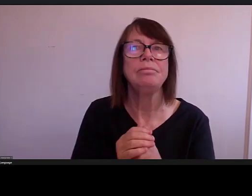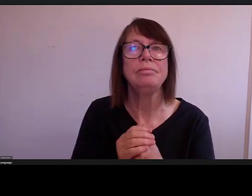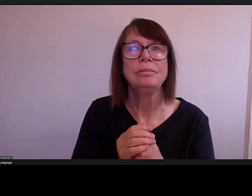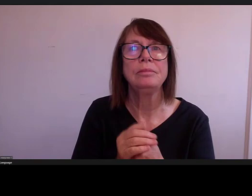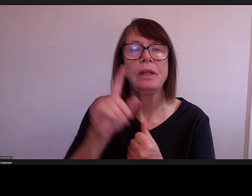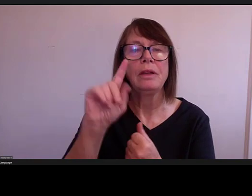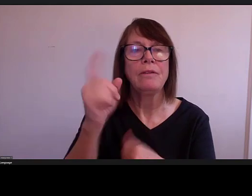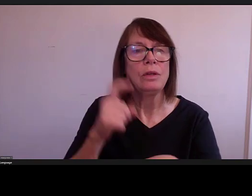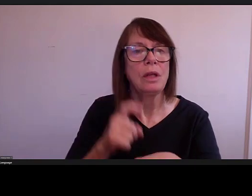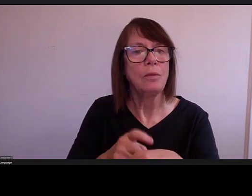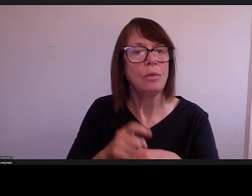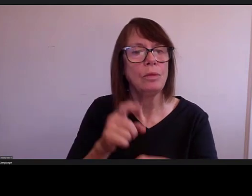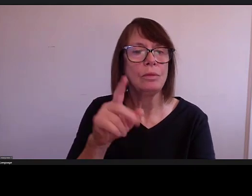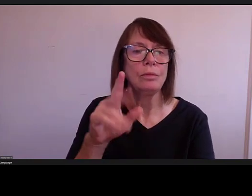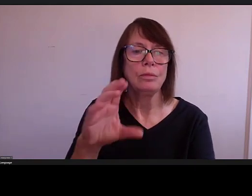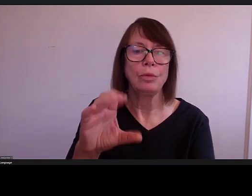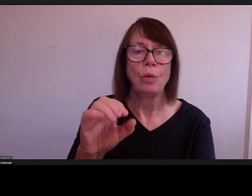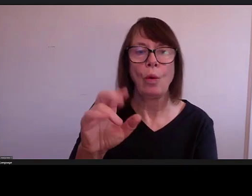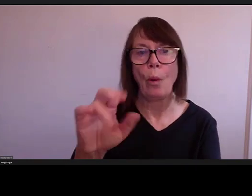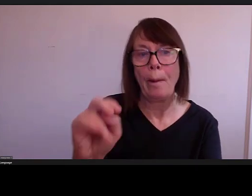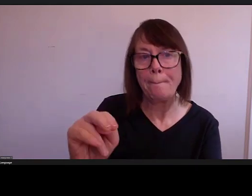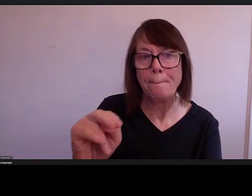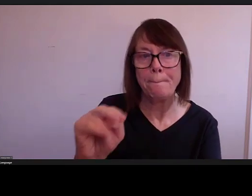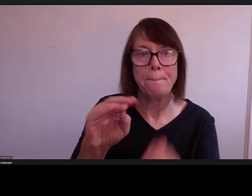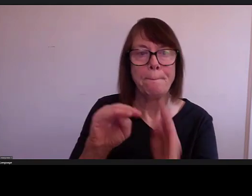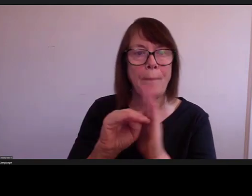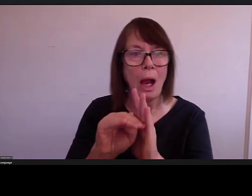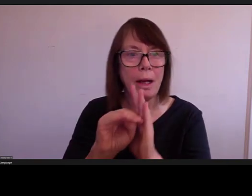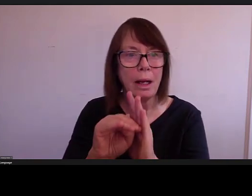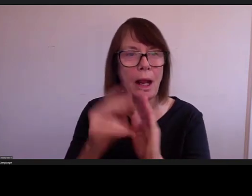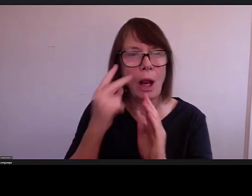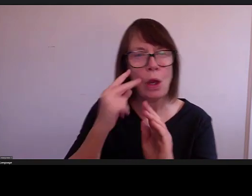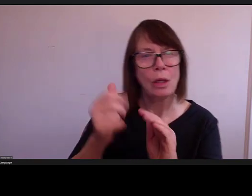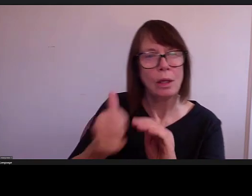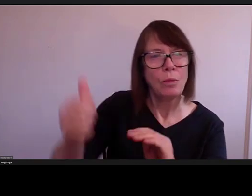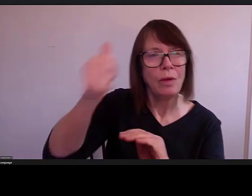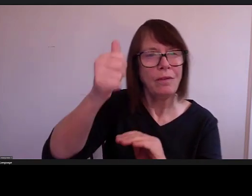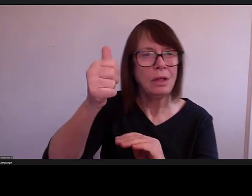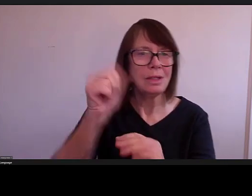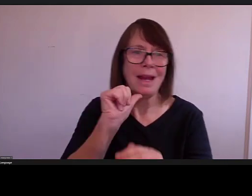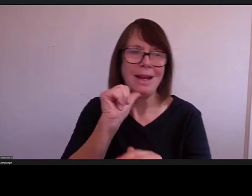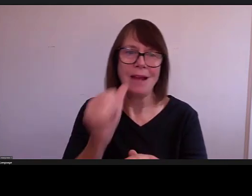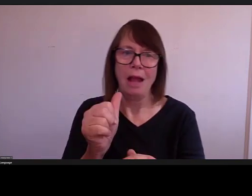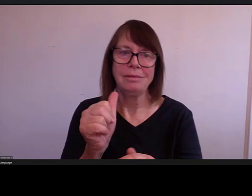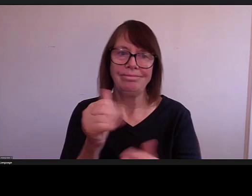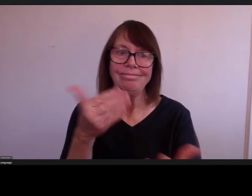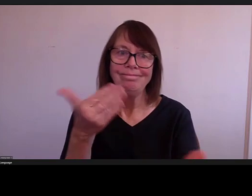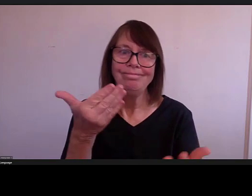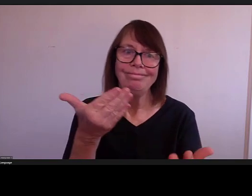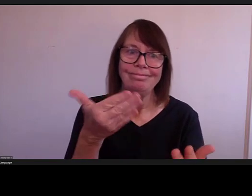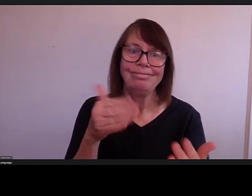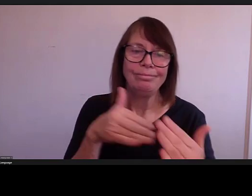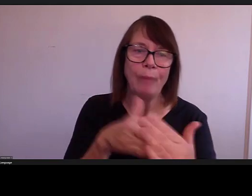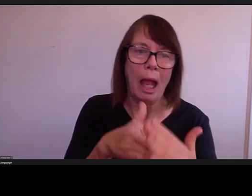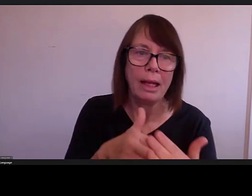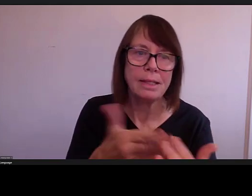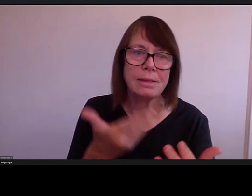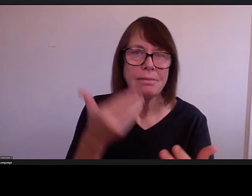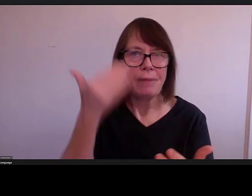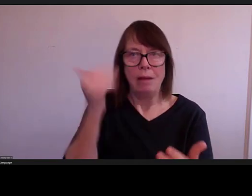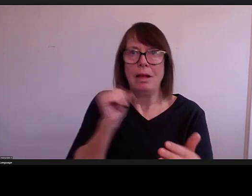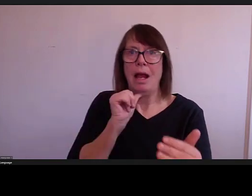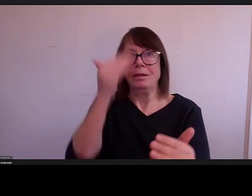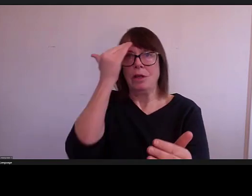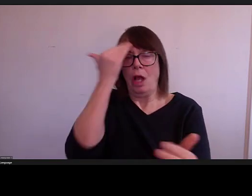COIN model, and the looking at privilege and unconscious bias and the role it plays through all of